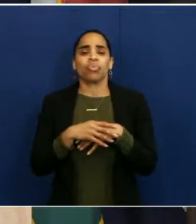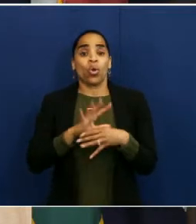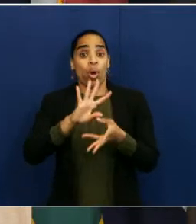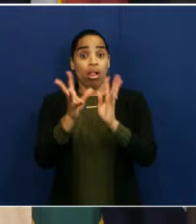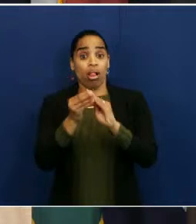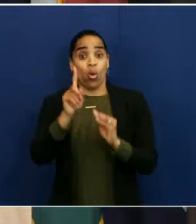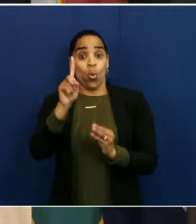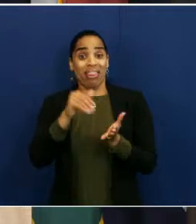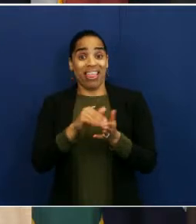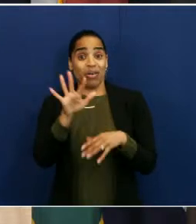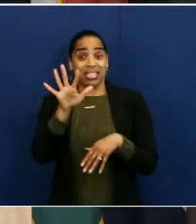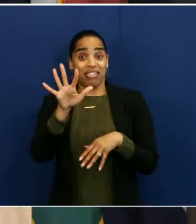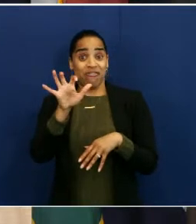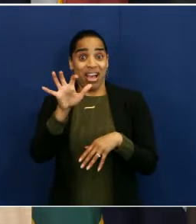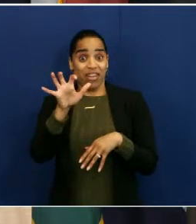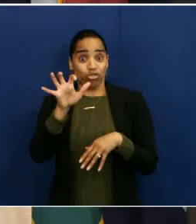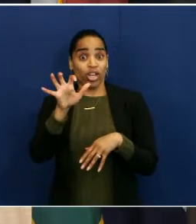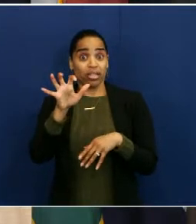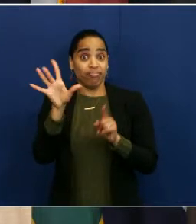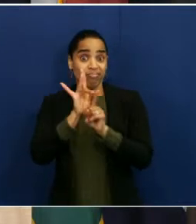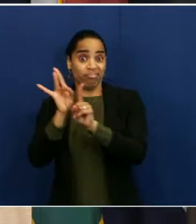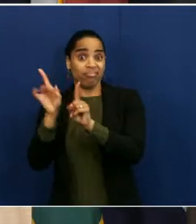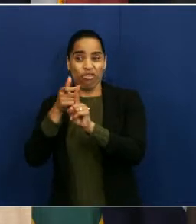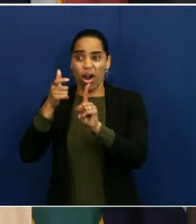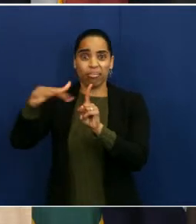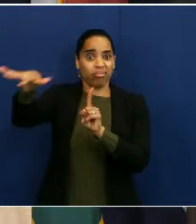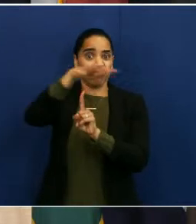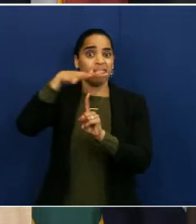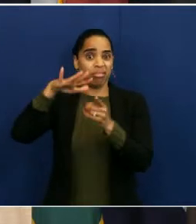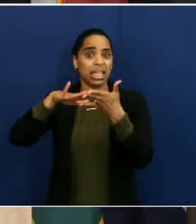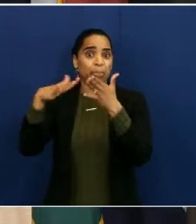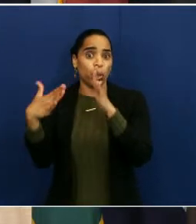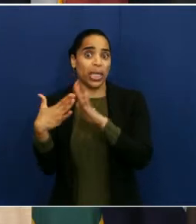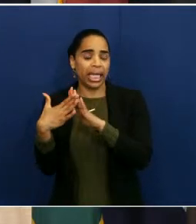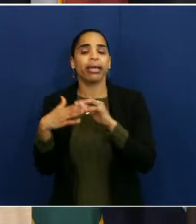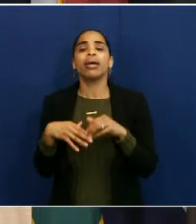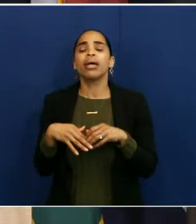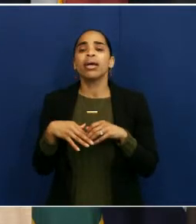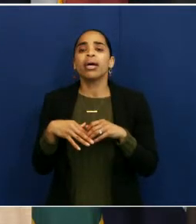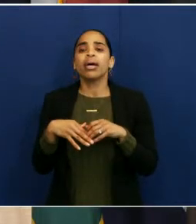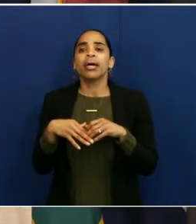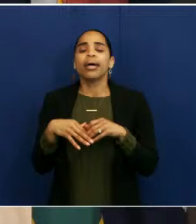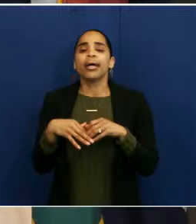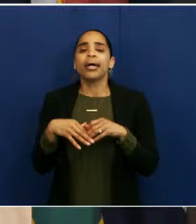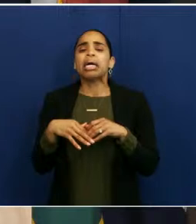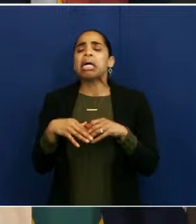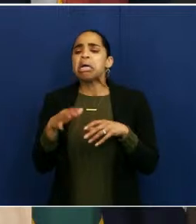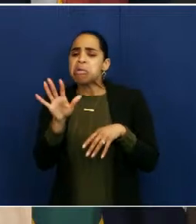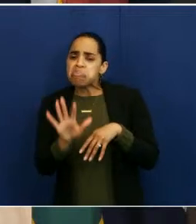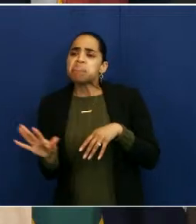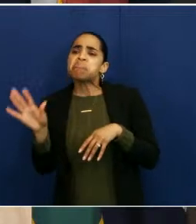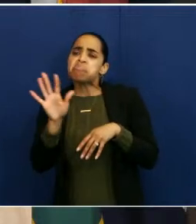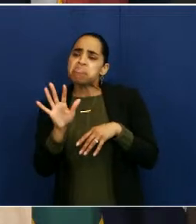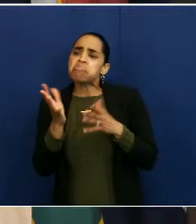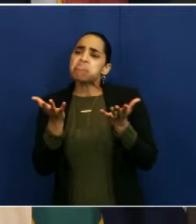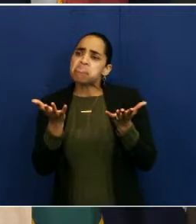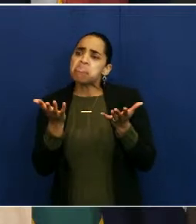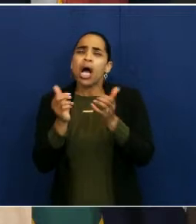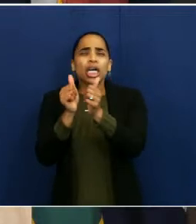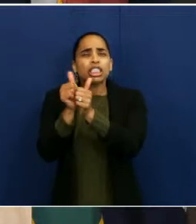1,500 outbreaks that are in community settings, and this would be a community setting, we've seen the occasional outbreak